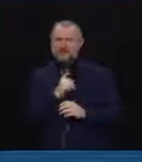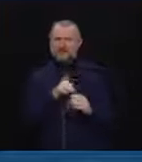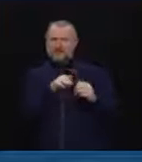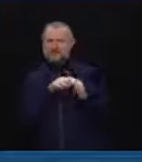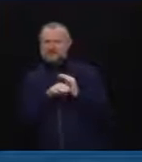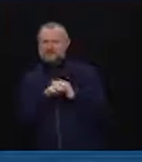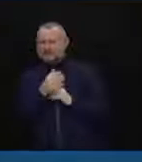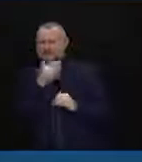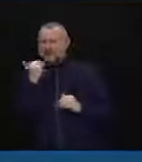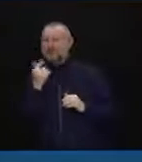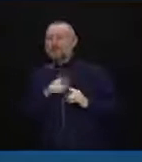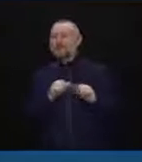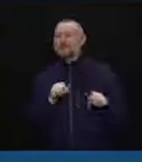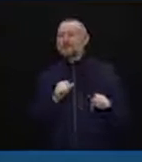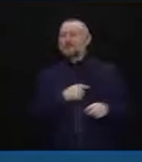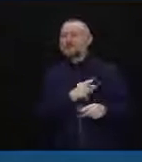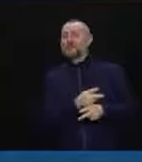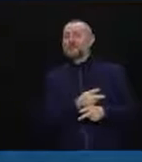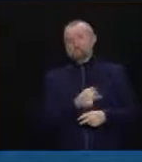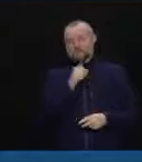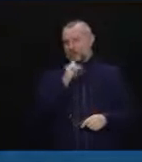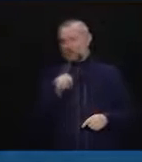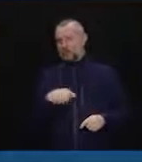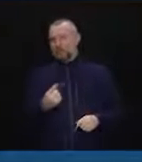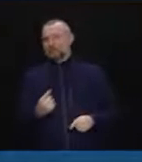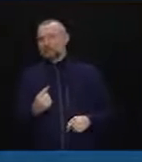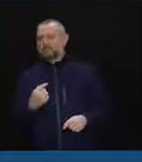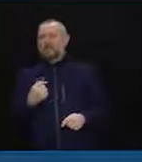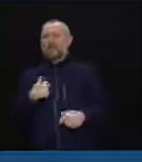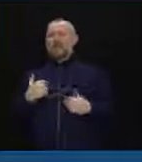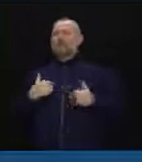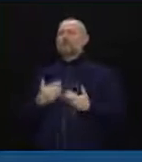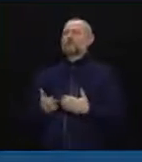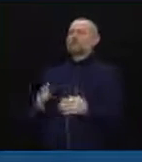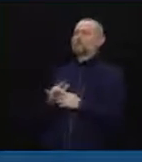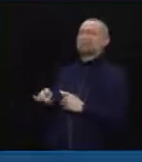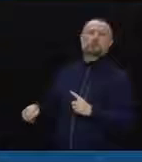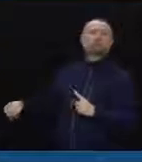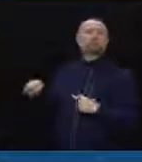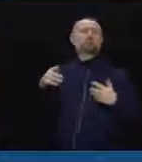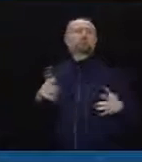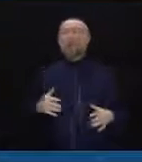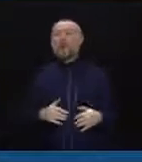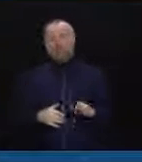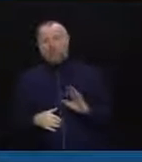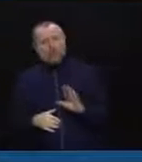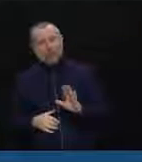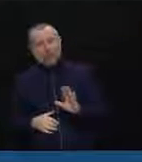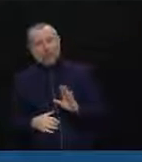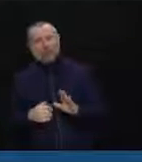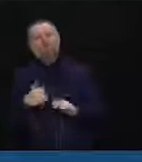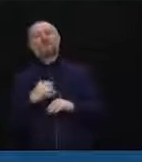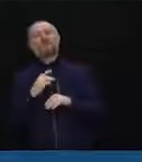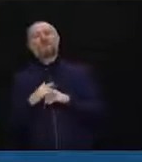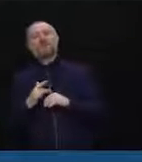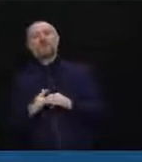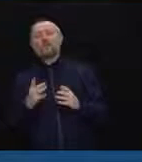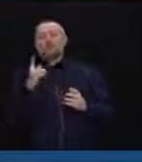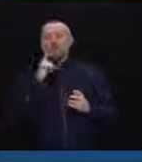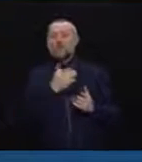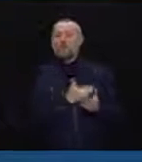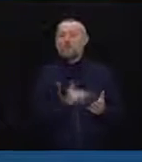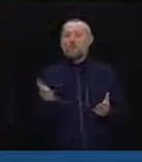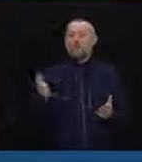not limited to people who have resources, but is available to all for this newly recognized and emerging